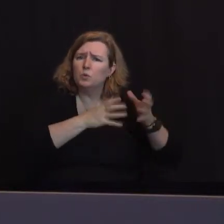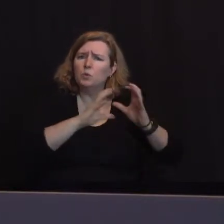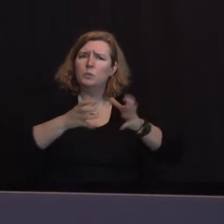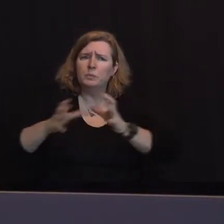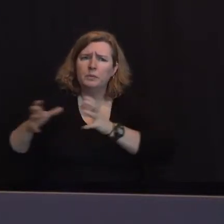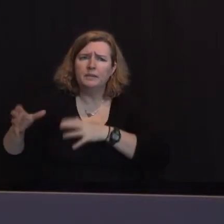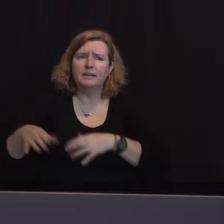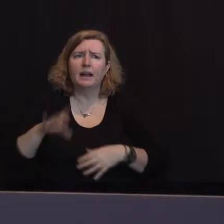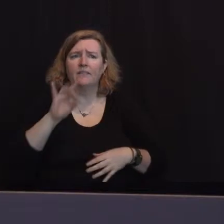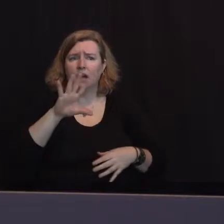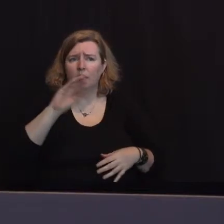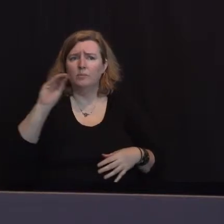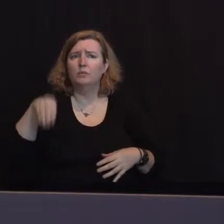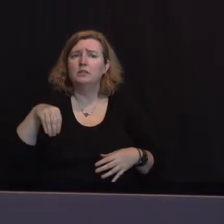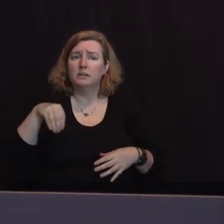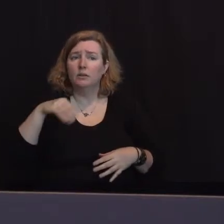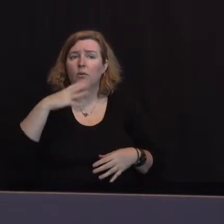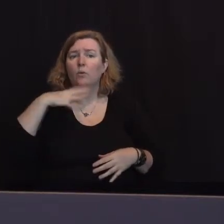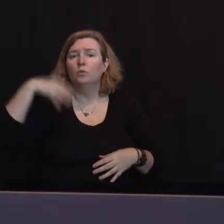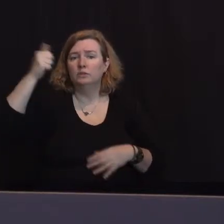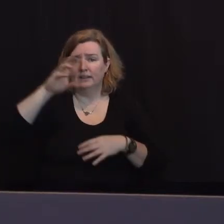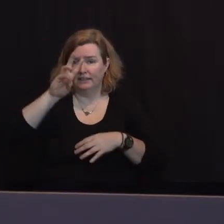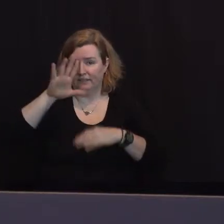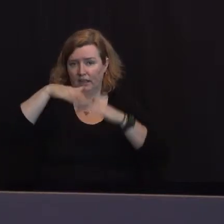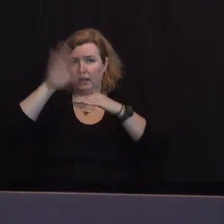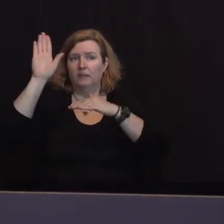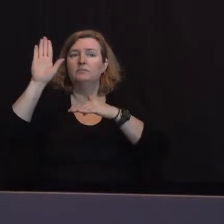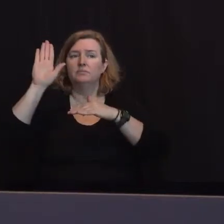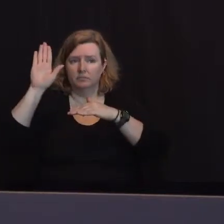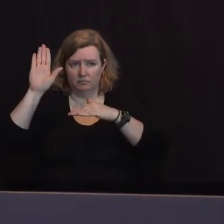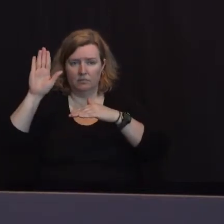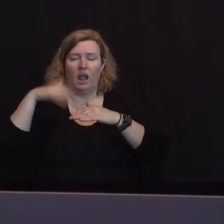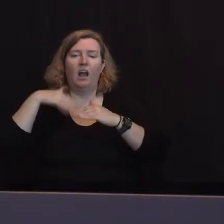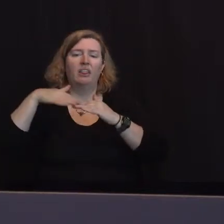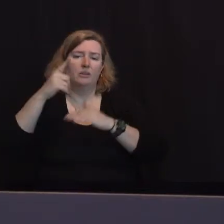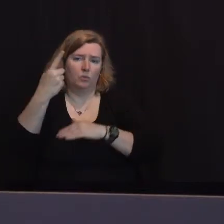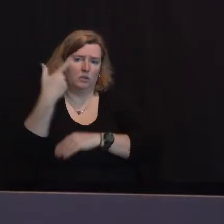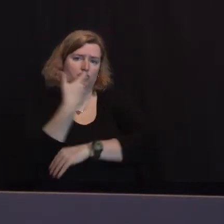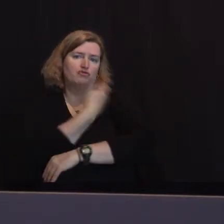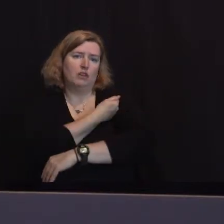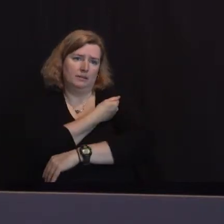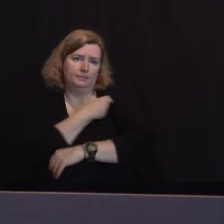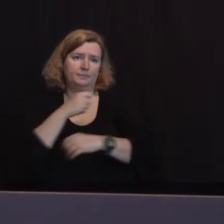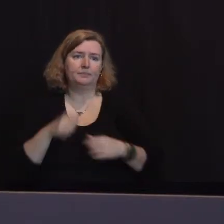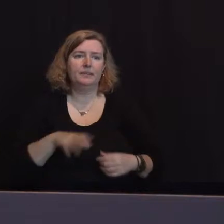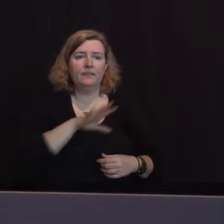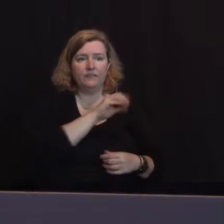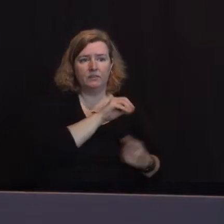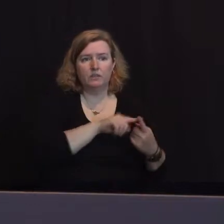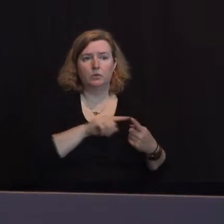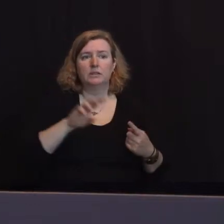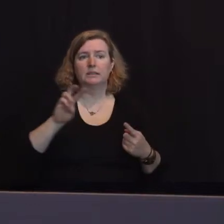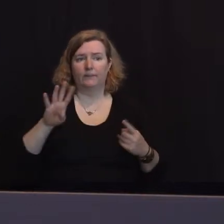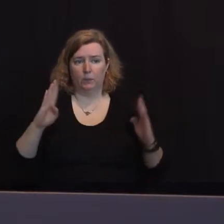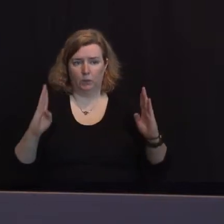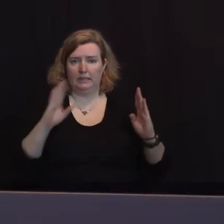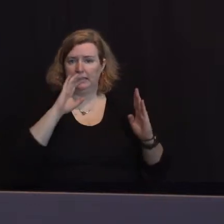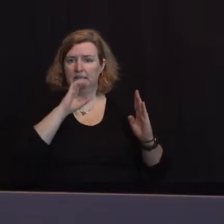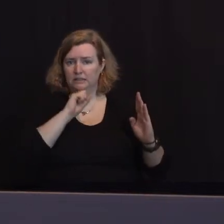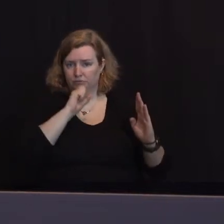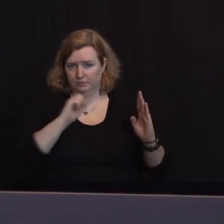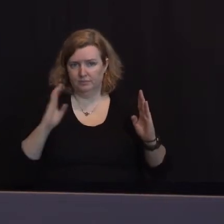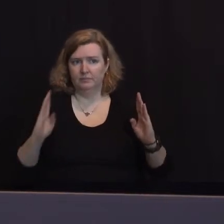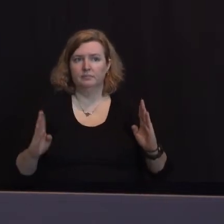received at least one dose of the vaccine. 68% of those 50 to 64 years old have received at least one